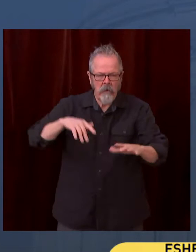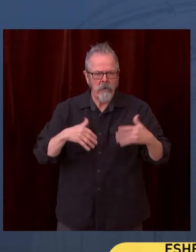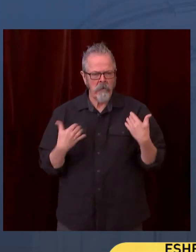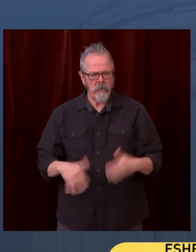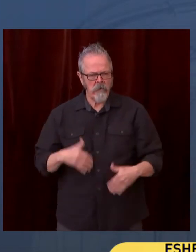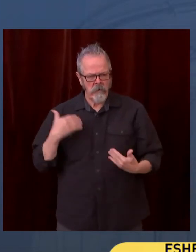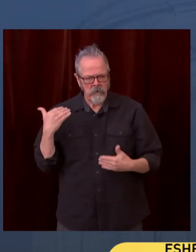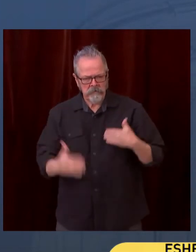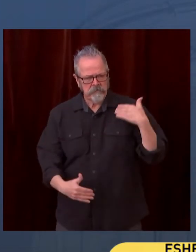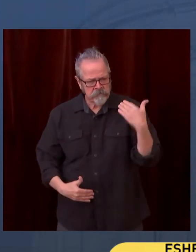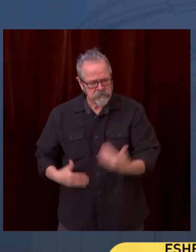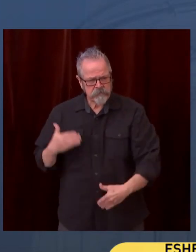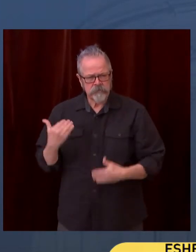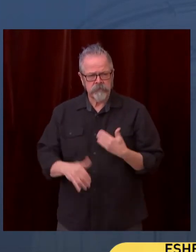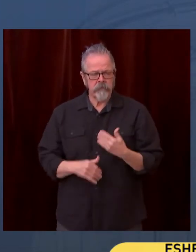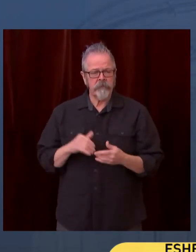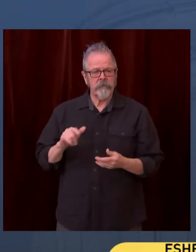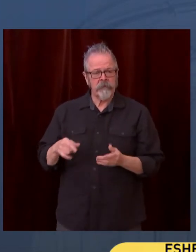really.